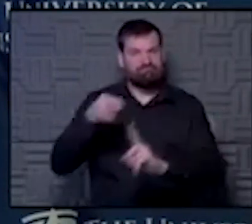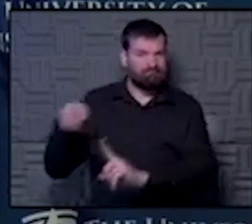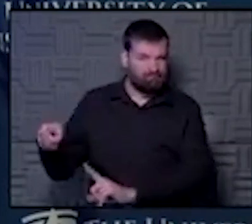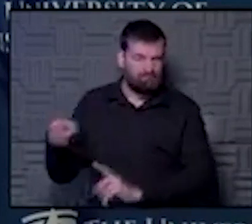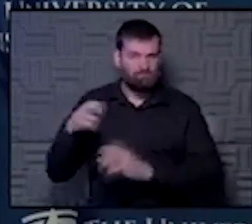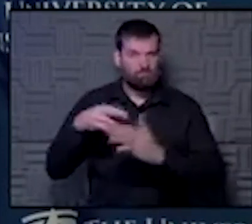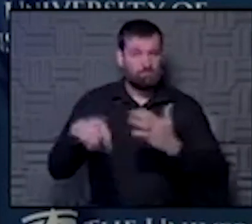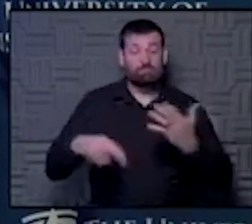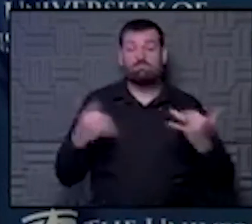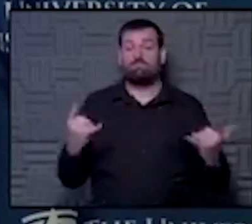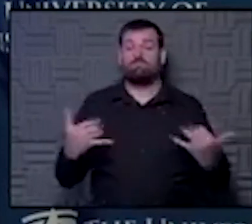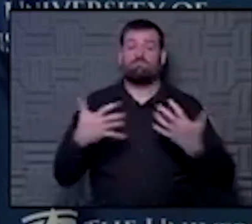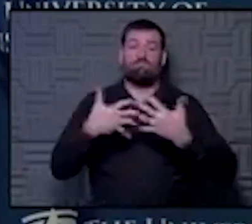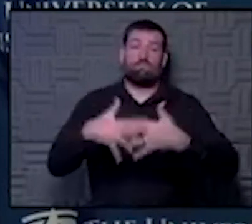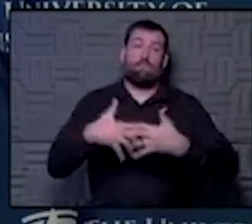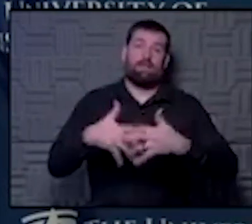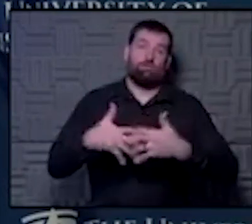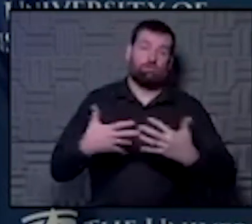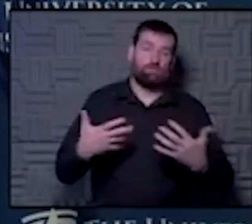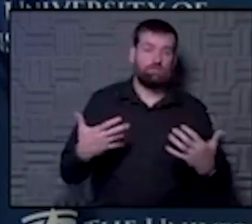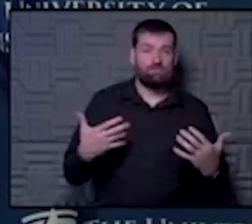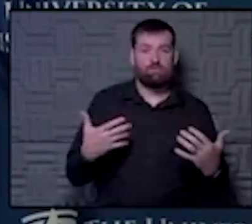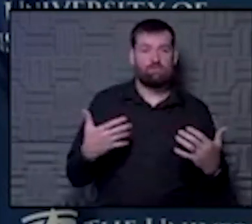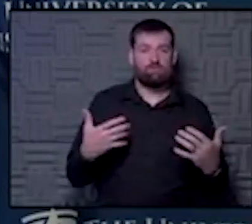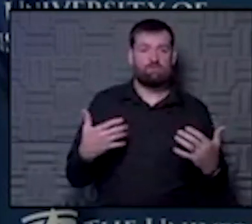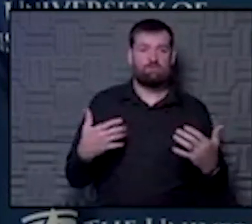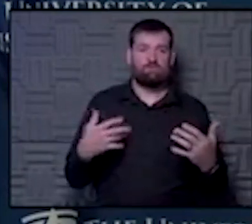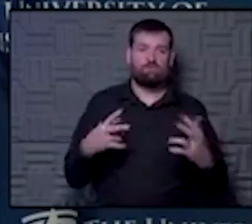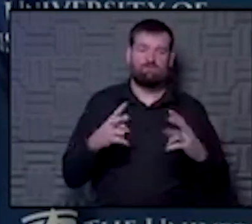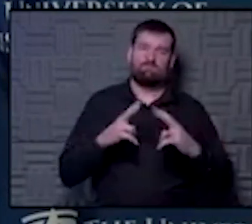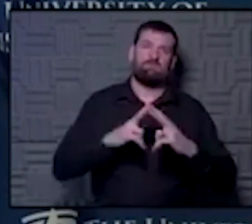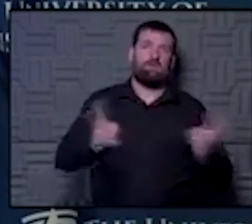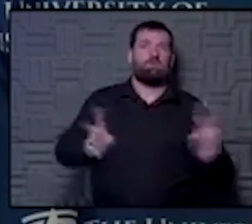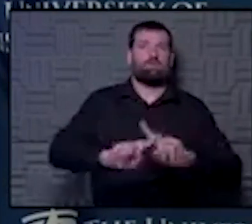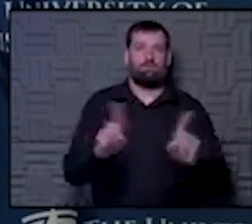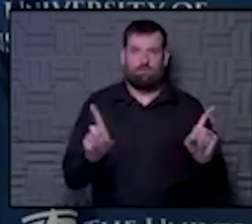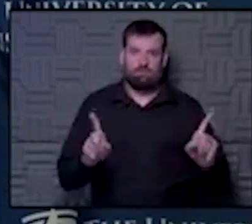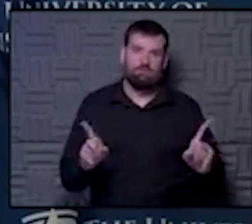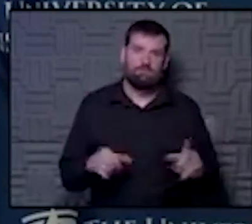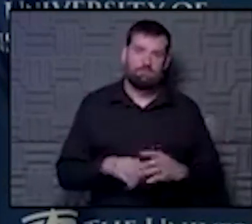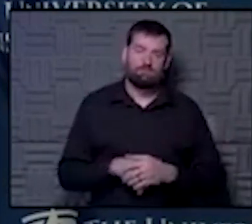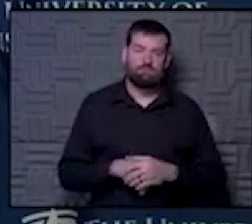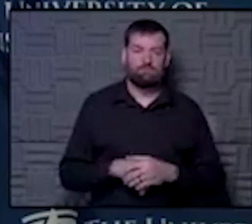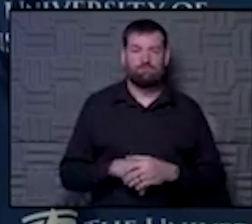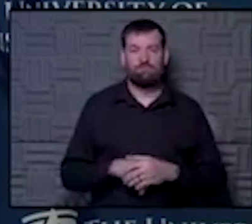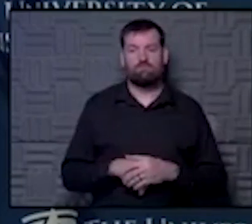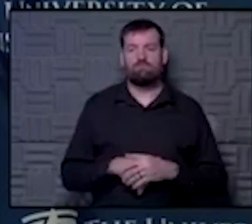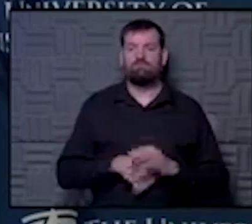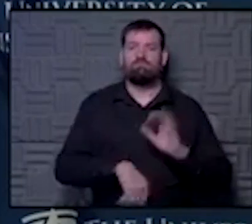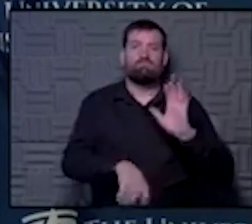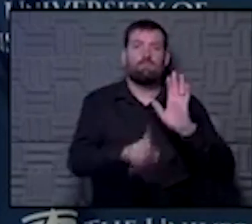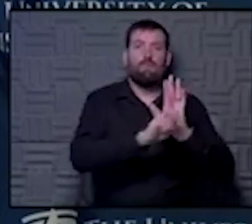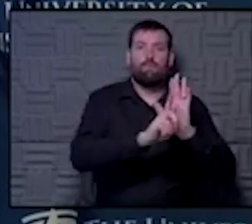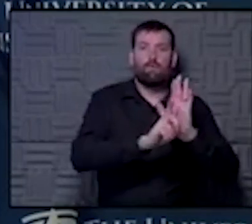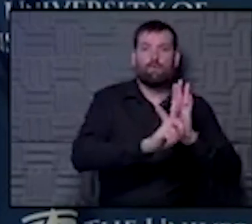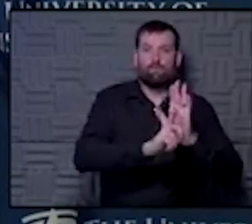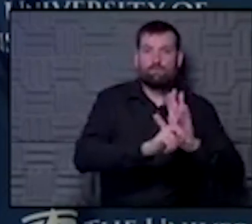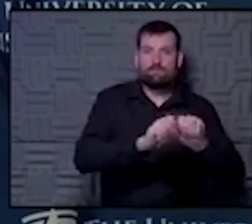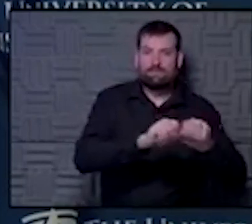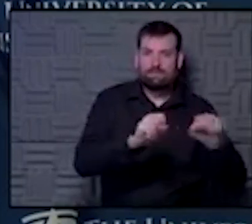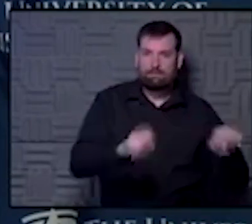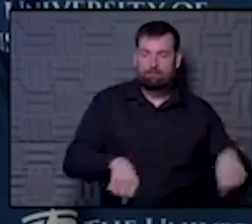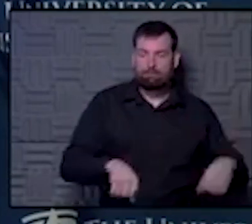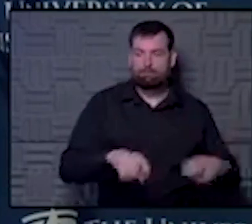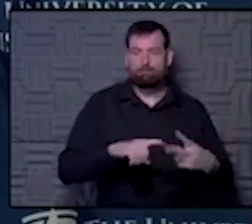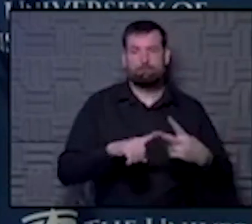current ventilators like we have right now is just, they are very different. They're, the alarm system and the strategy that